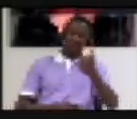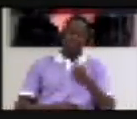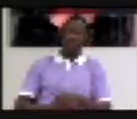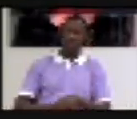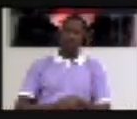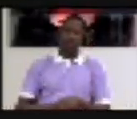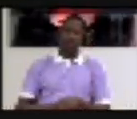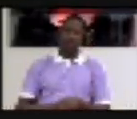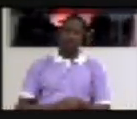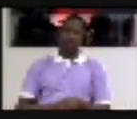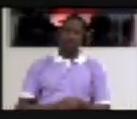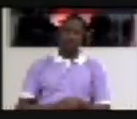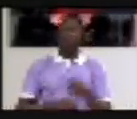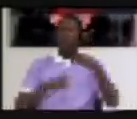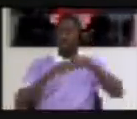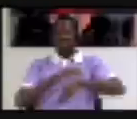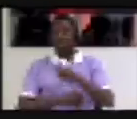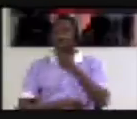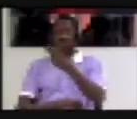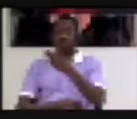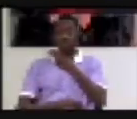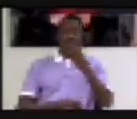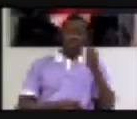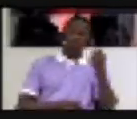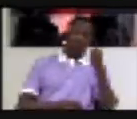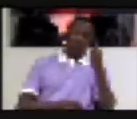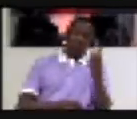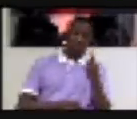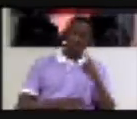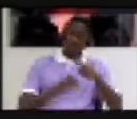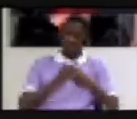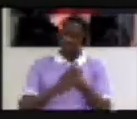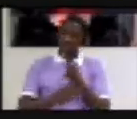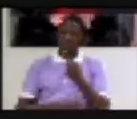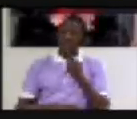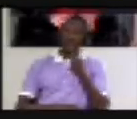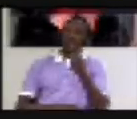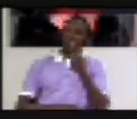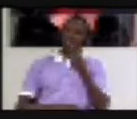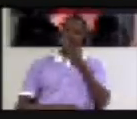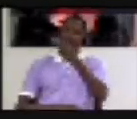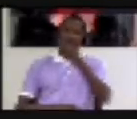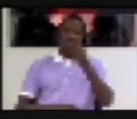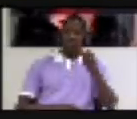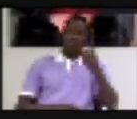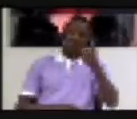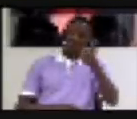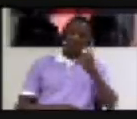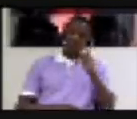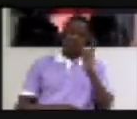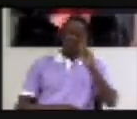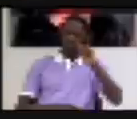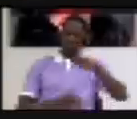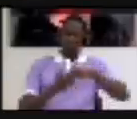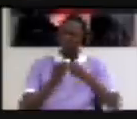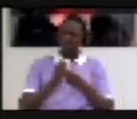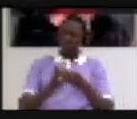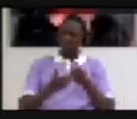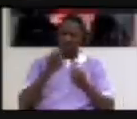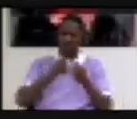2001 and 2006, or what do you mean? What, again? Sorry, Mr. Witness. Can you